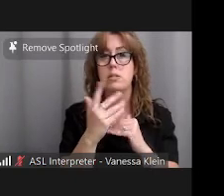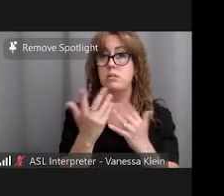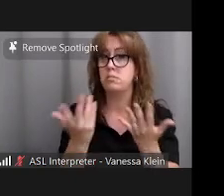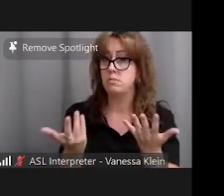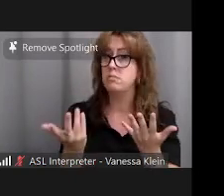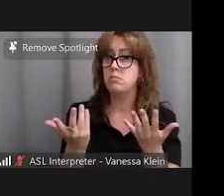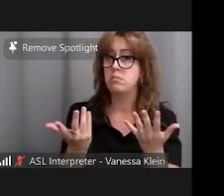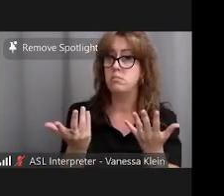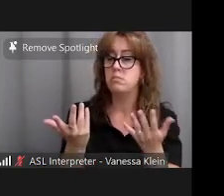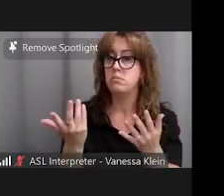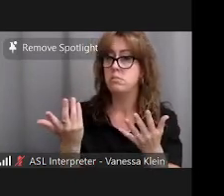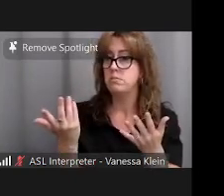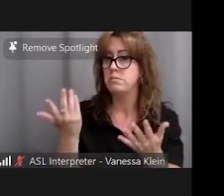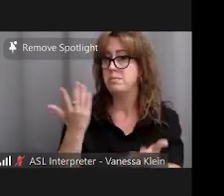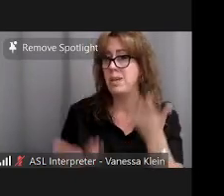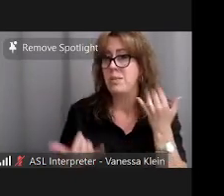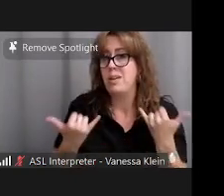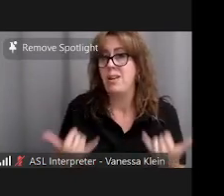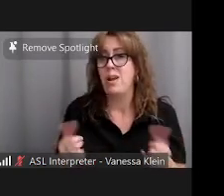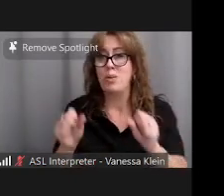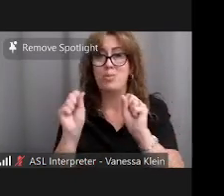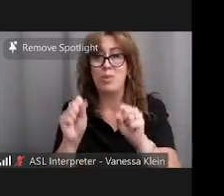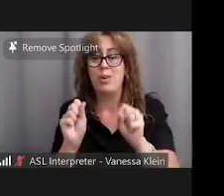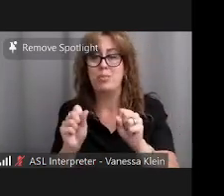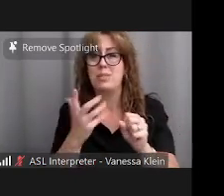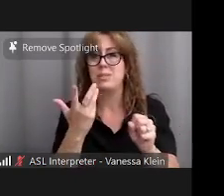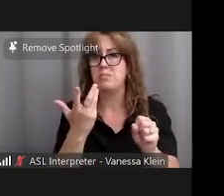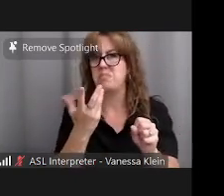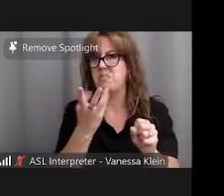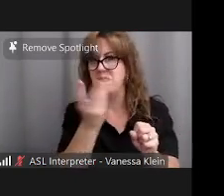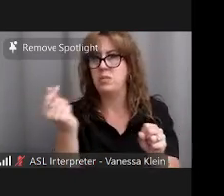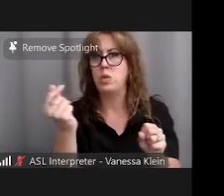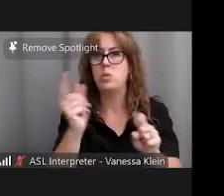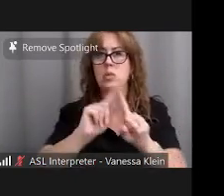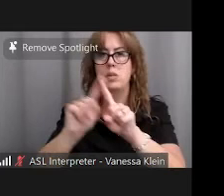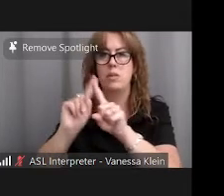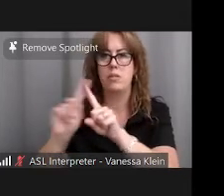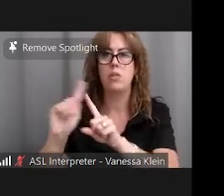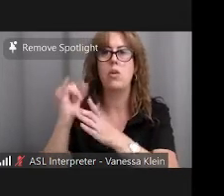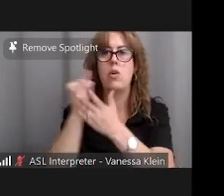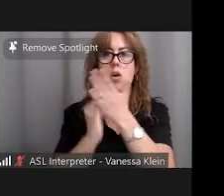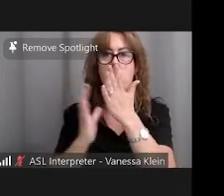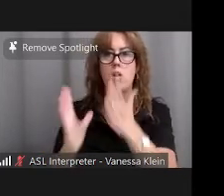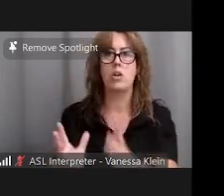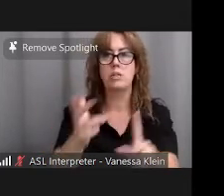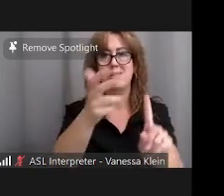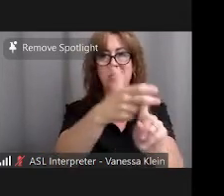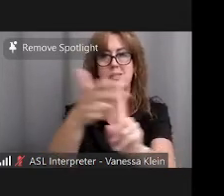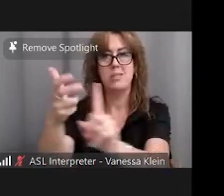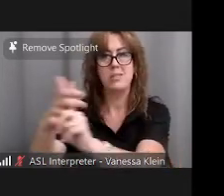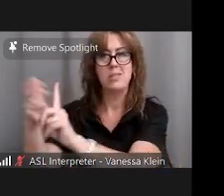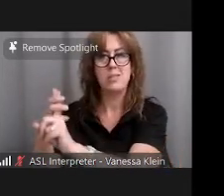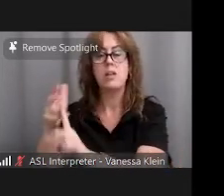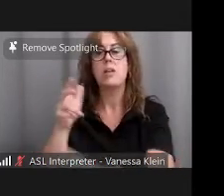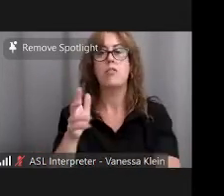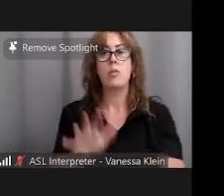handful of artists from across the world, but then create these avenues and opportunities for them